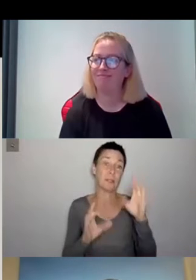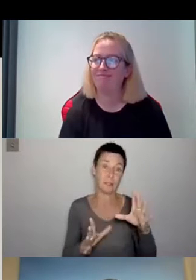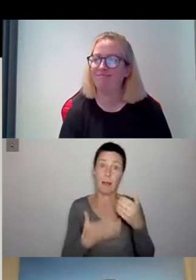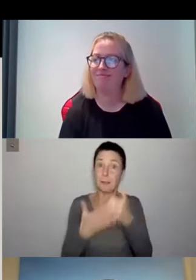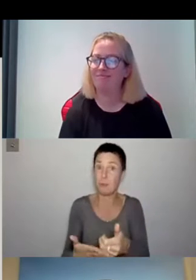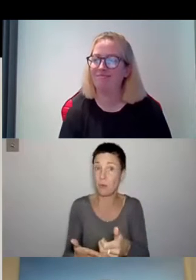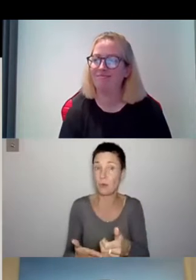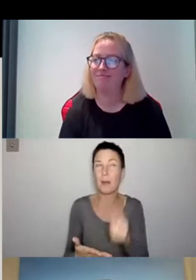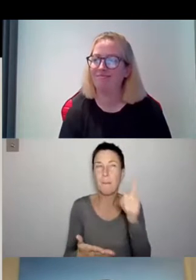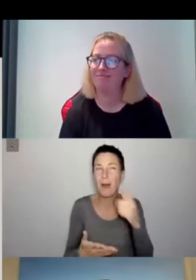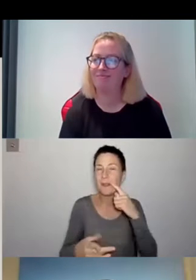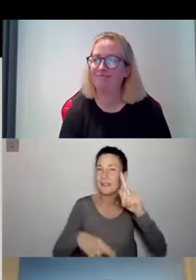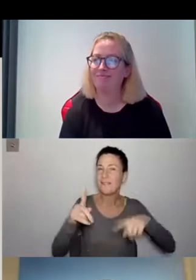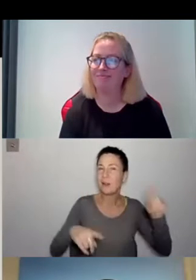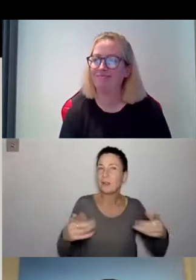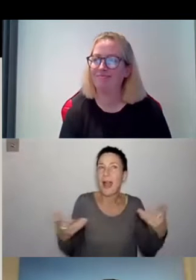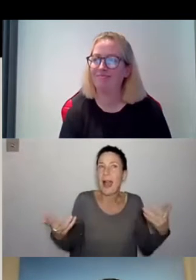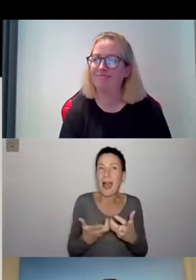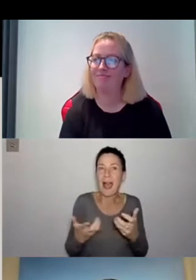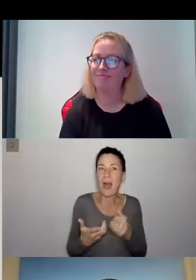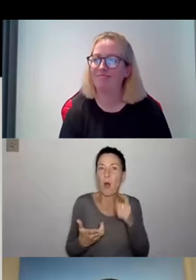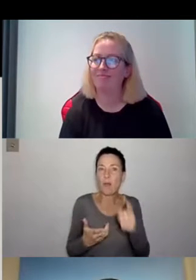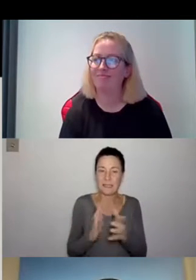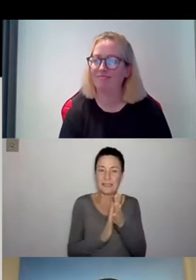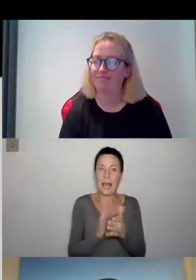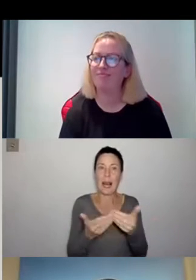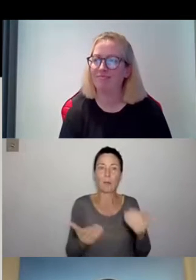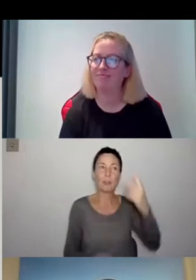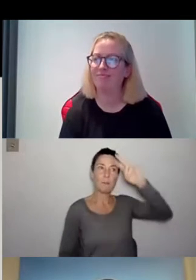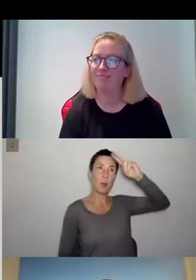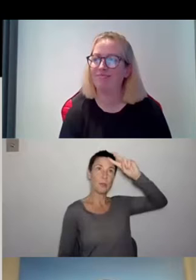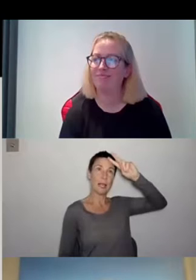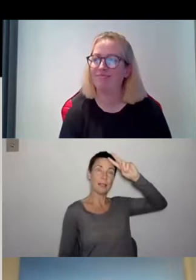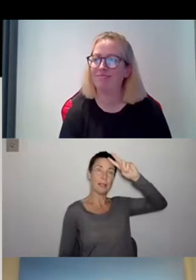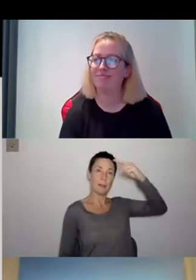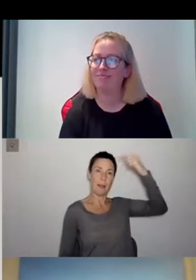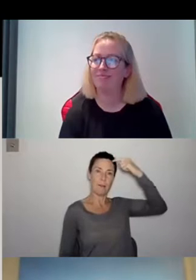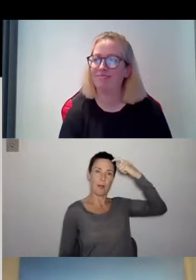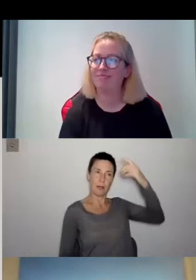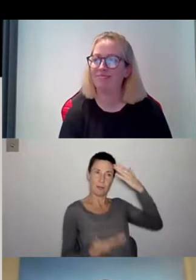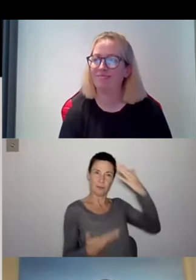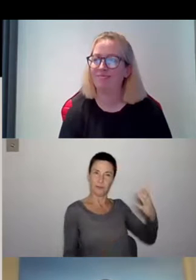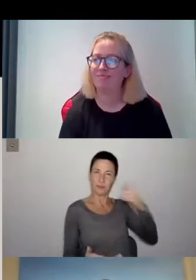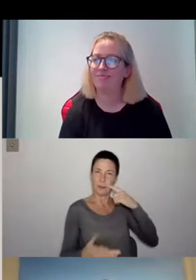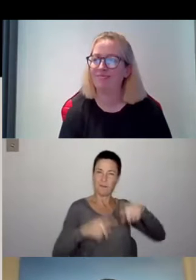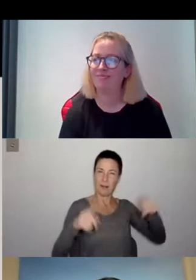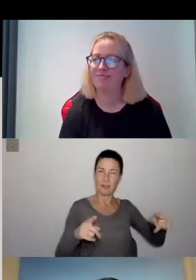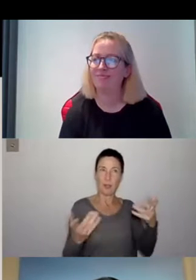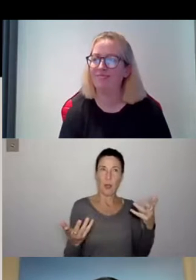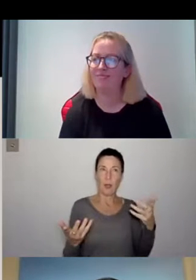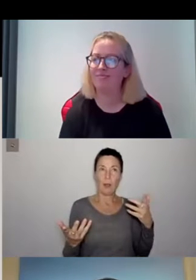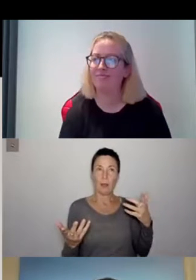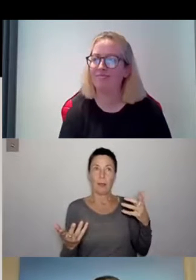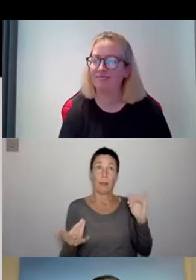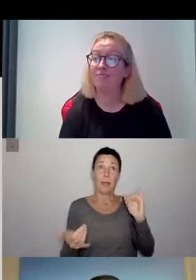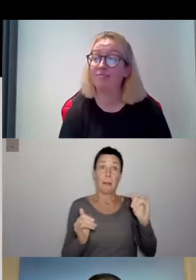variation in terms of how the sign language is being processed by the brain. So really you should perhaps rename listening